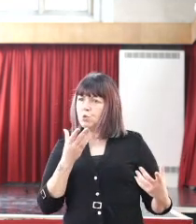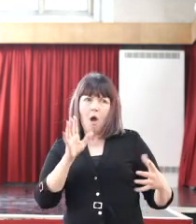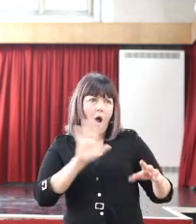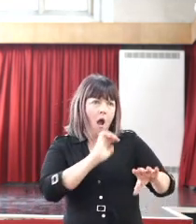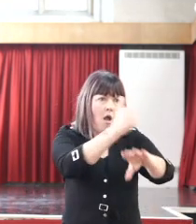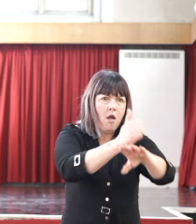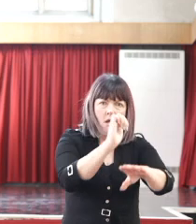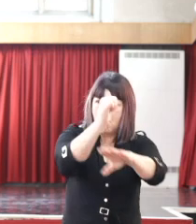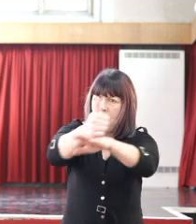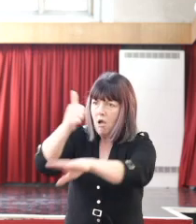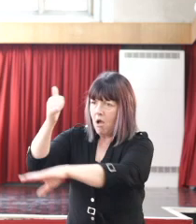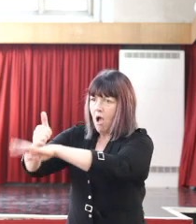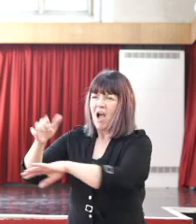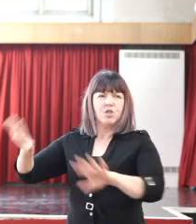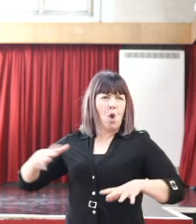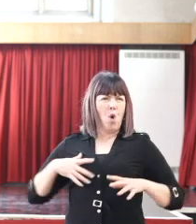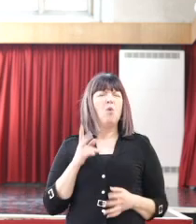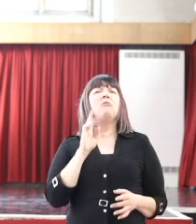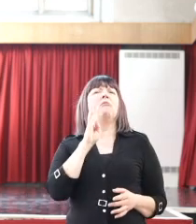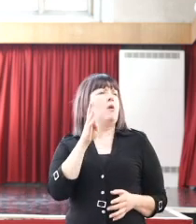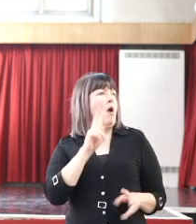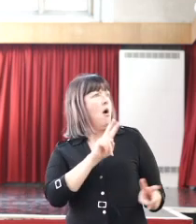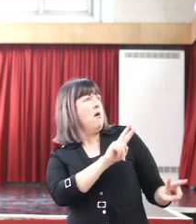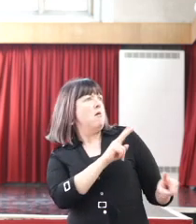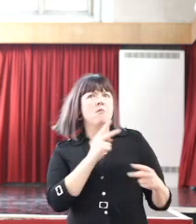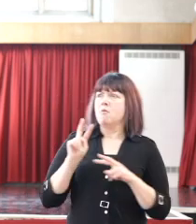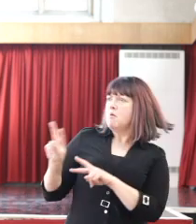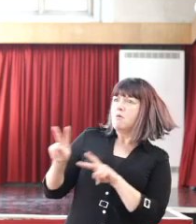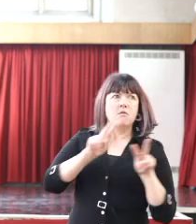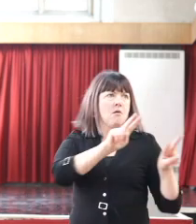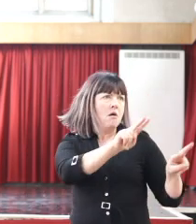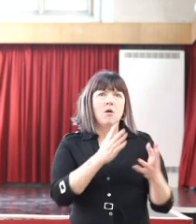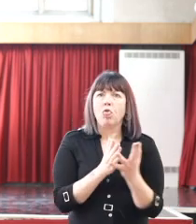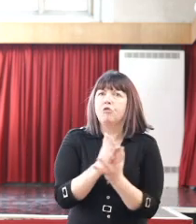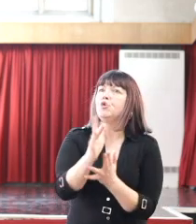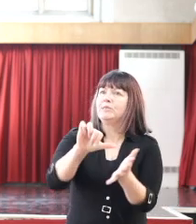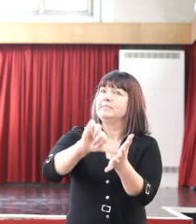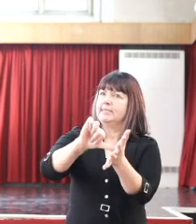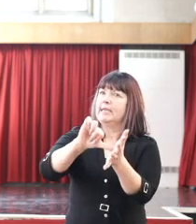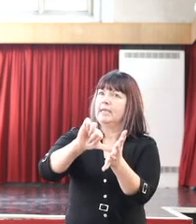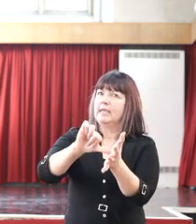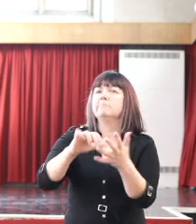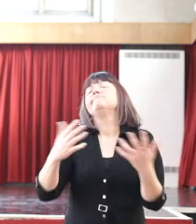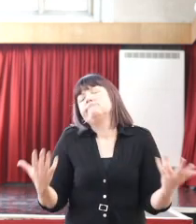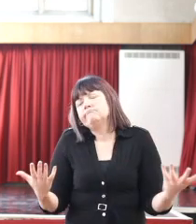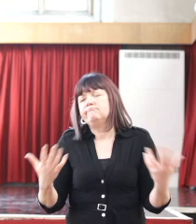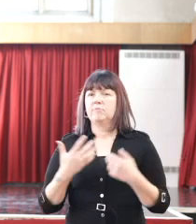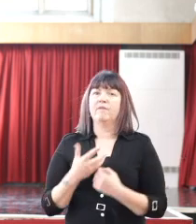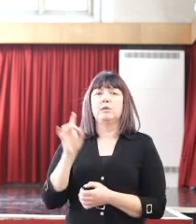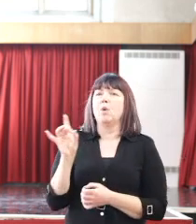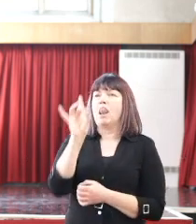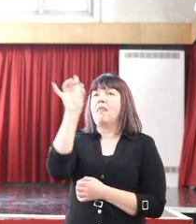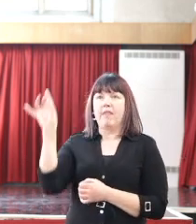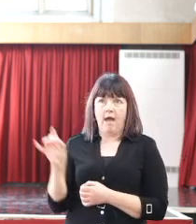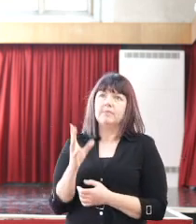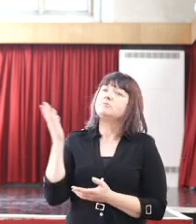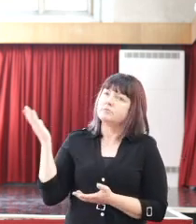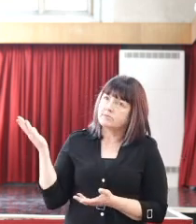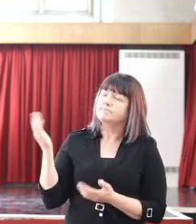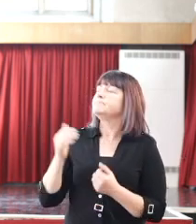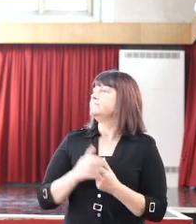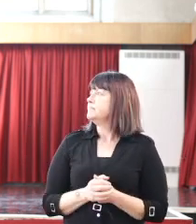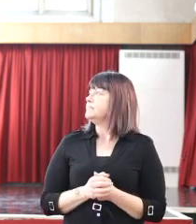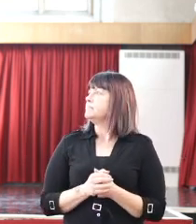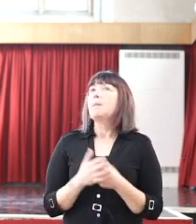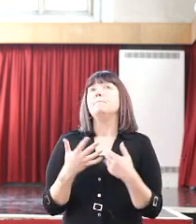can. We do a lot of the city-wide events, so we do the Love Light Festival, and we've supported some of the